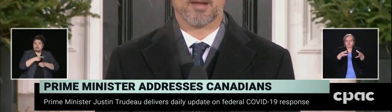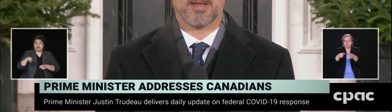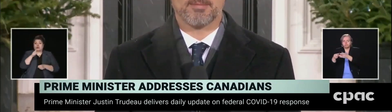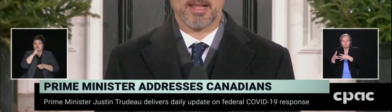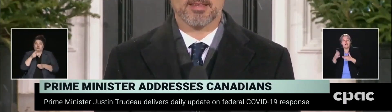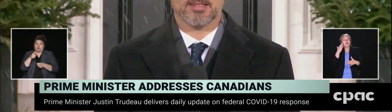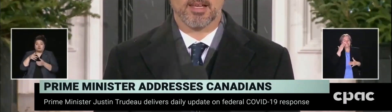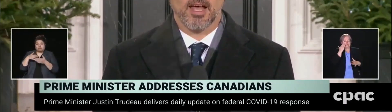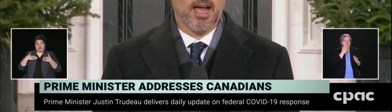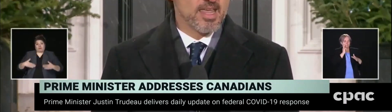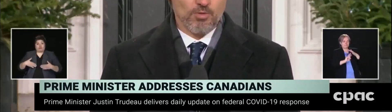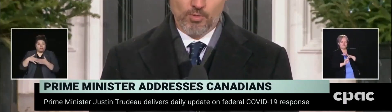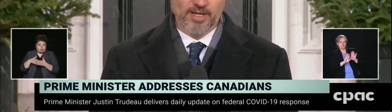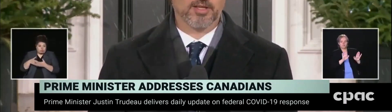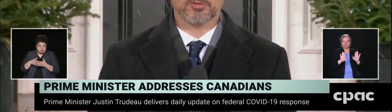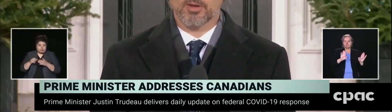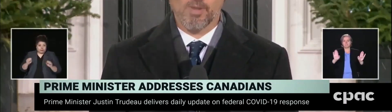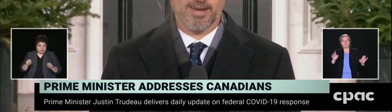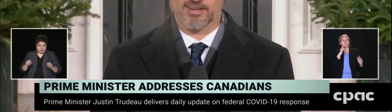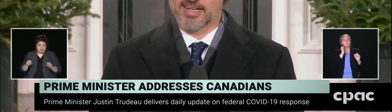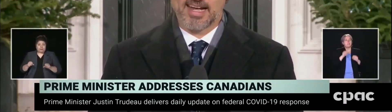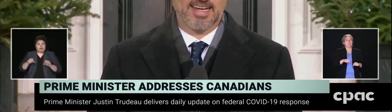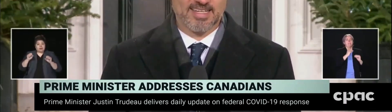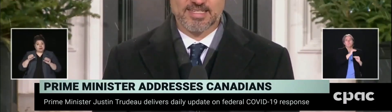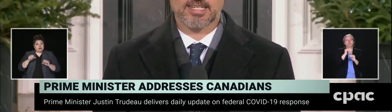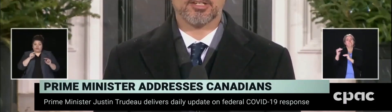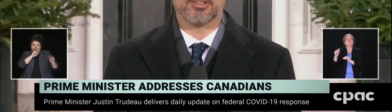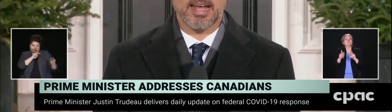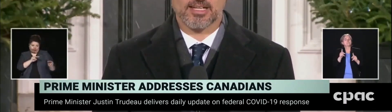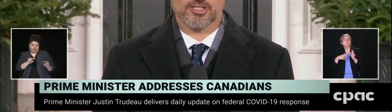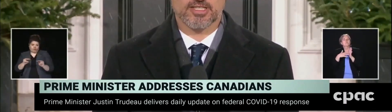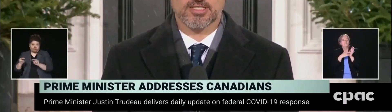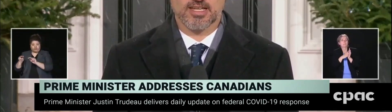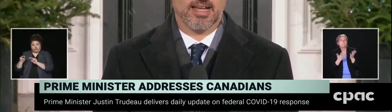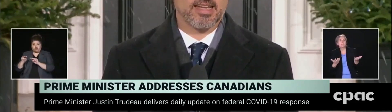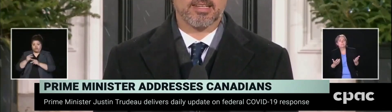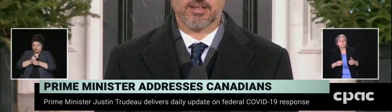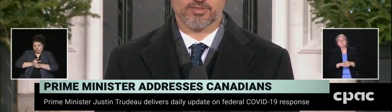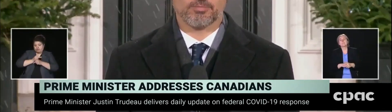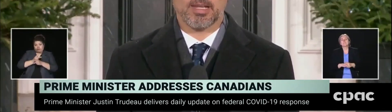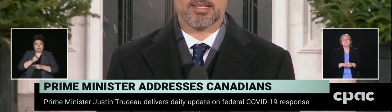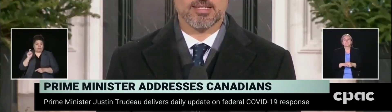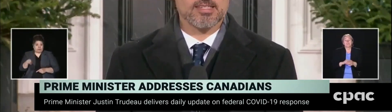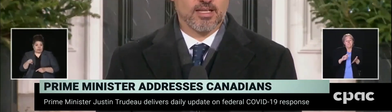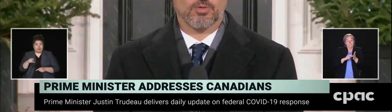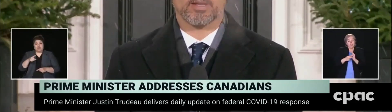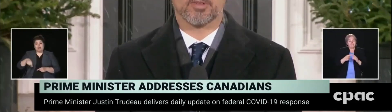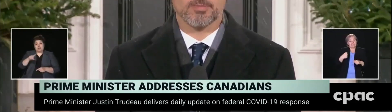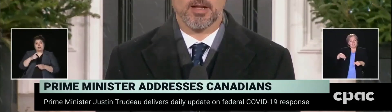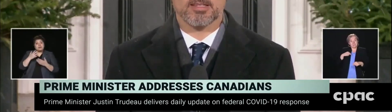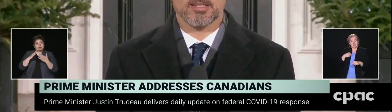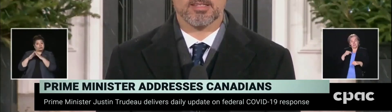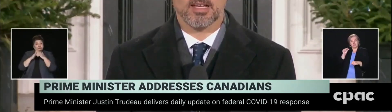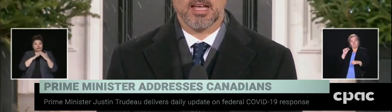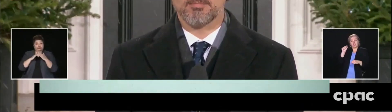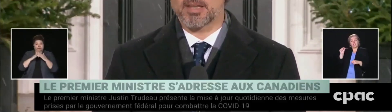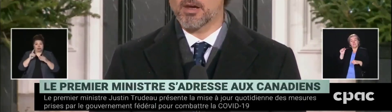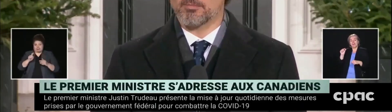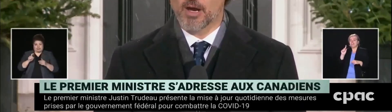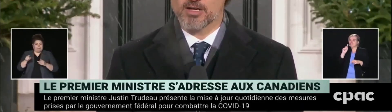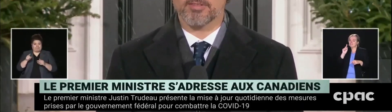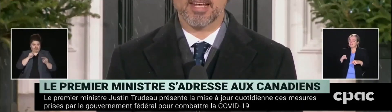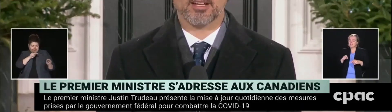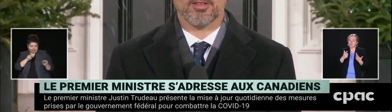over the coming months. It will require continued actions in different places and quick responses.